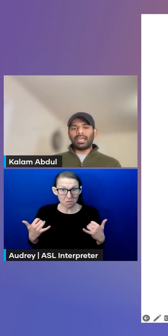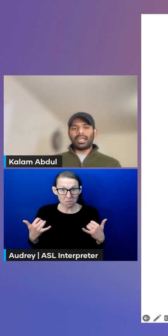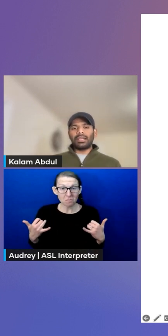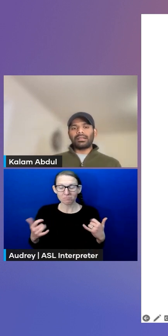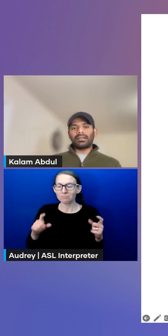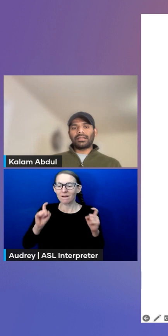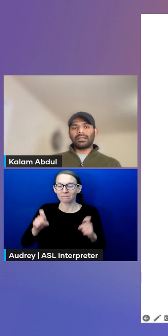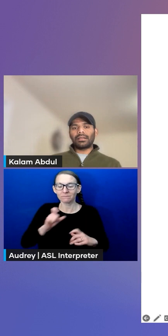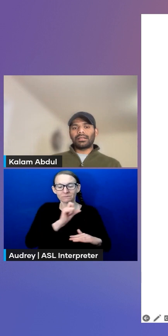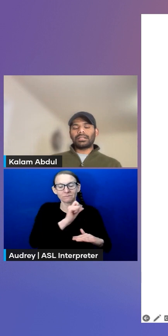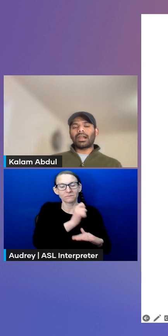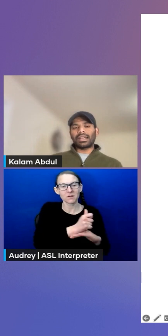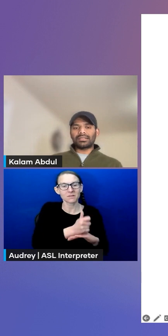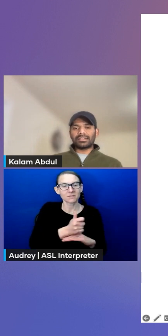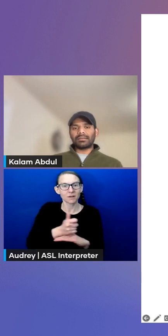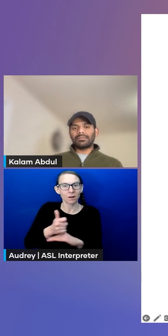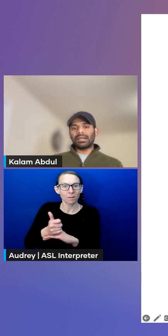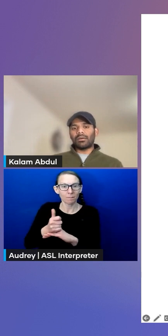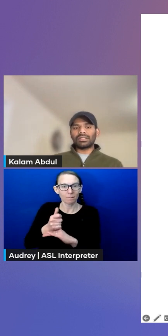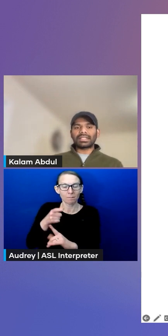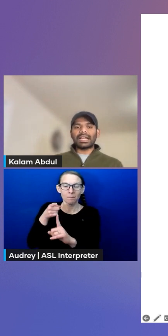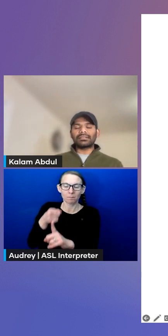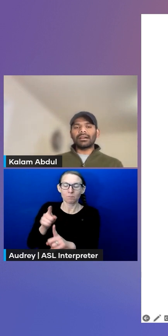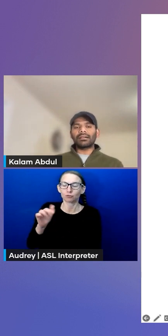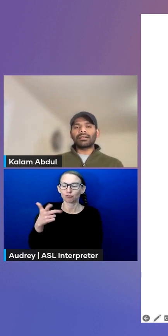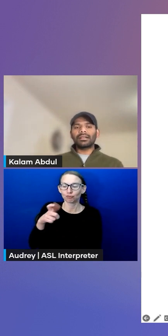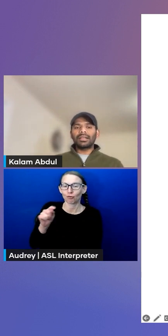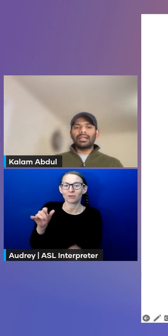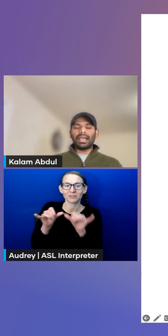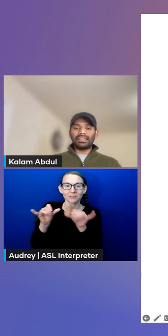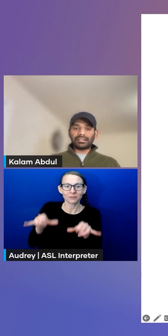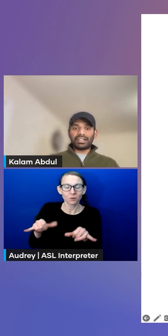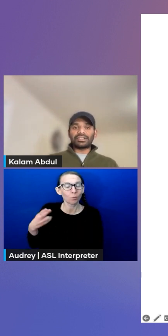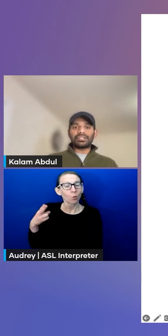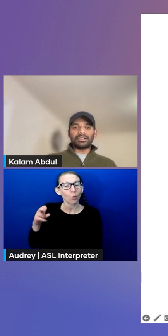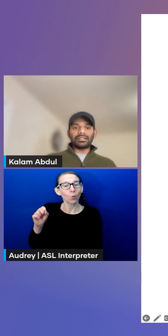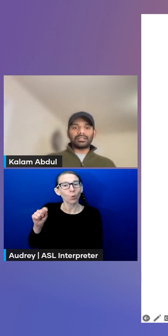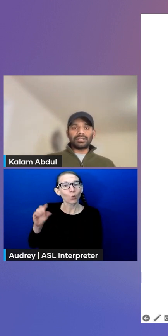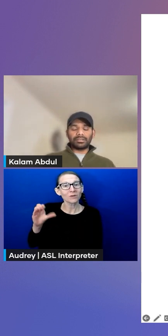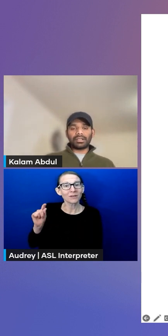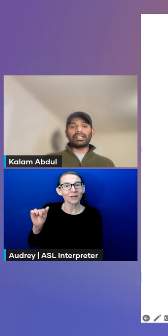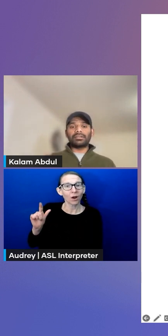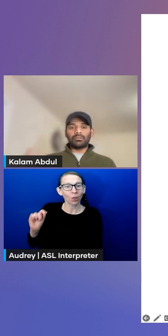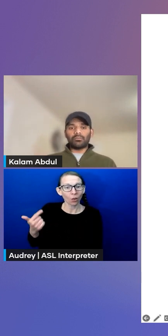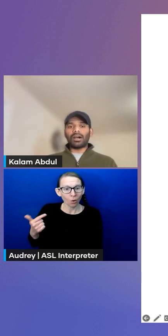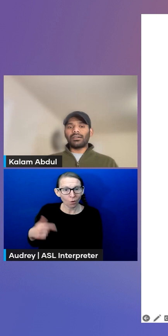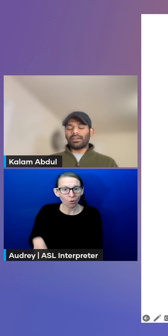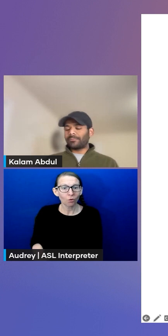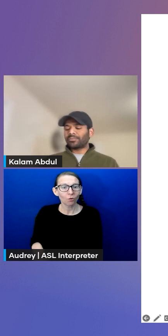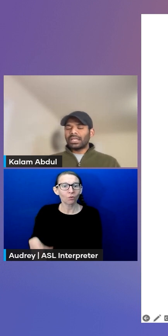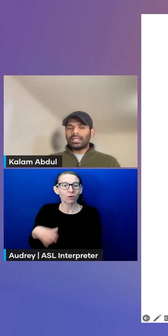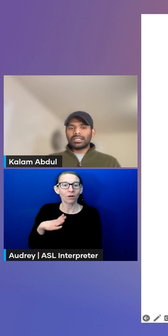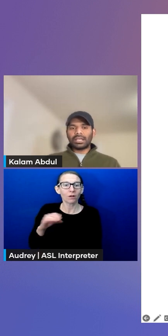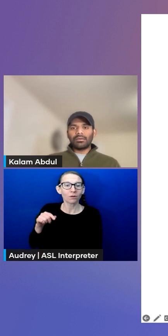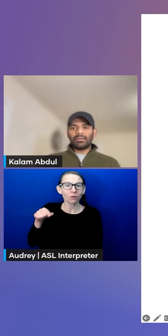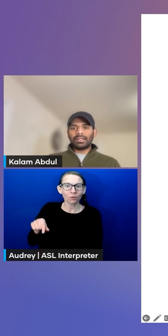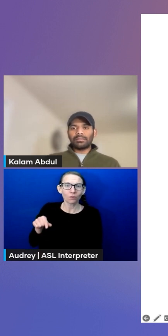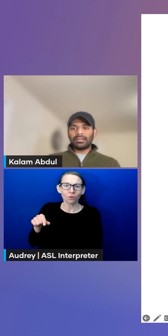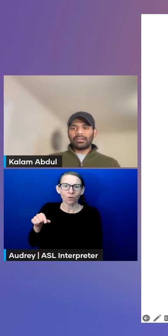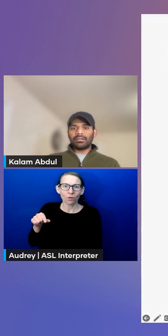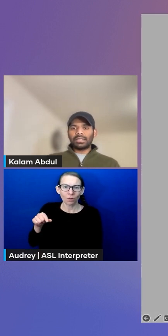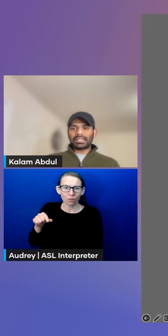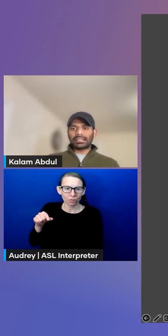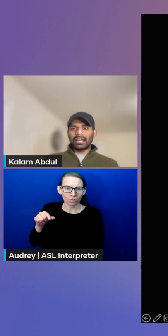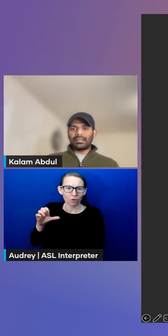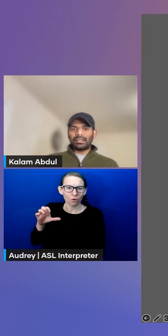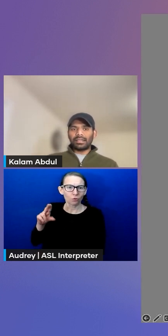up a target systems, the host catalog, and the credentials to connect to the vault, right? So let me